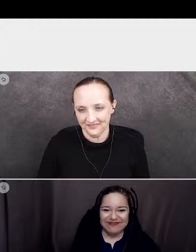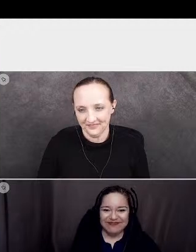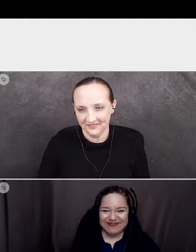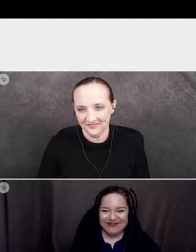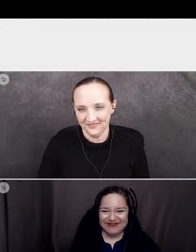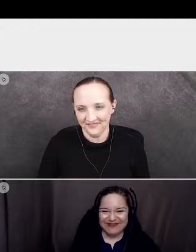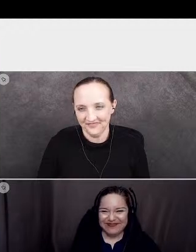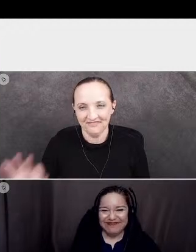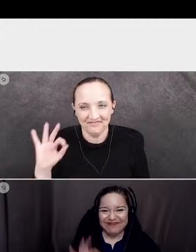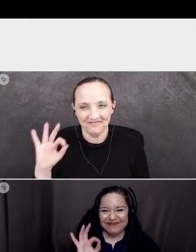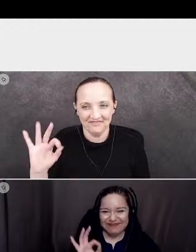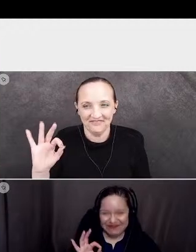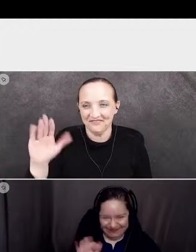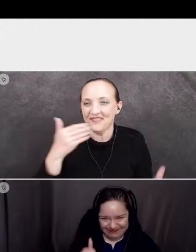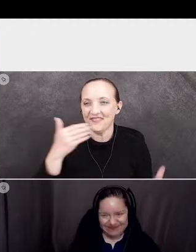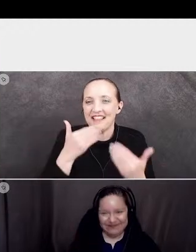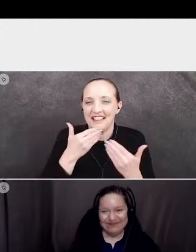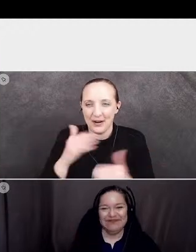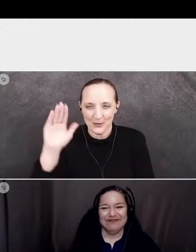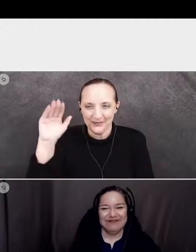thank you desirate and amy have a great evening